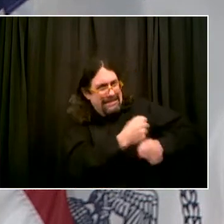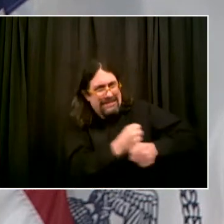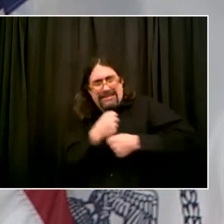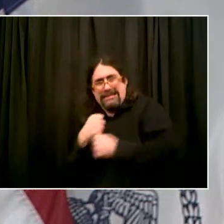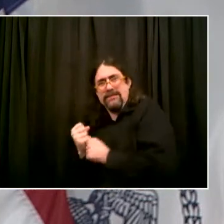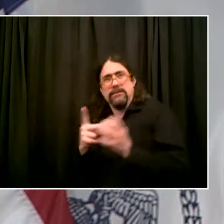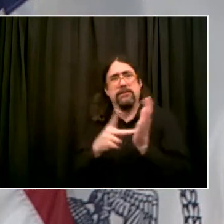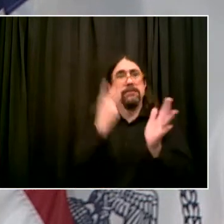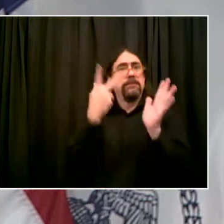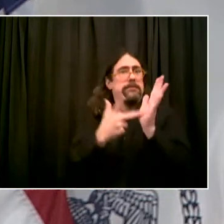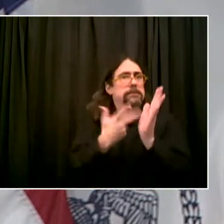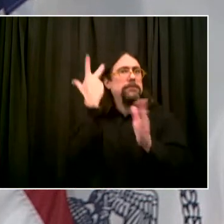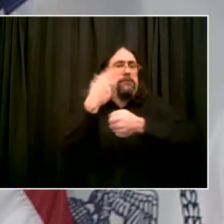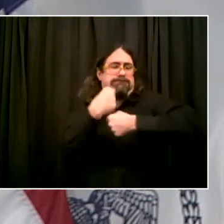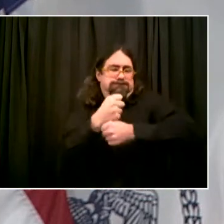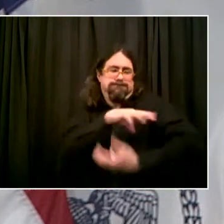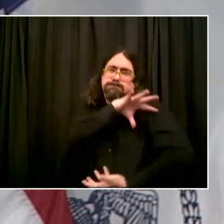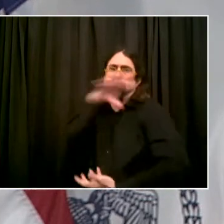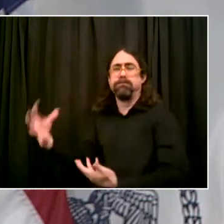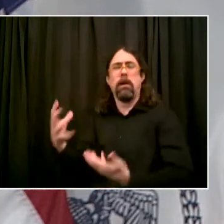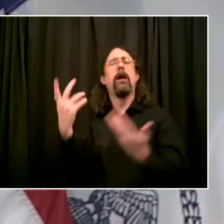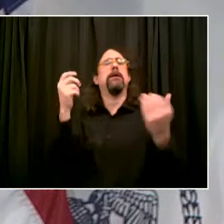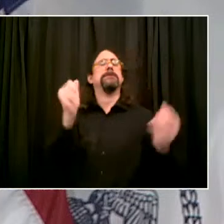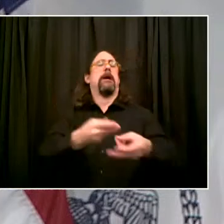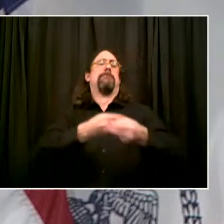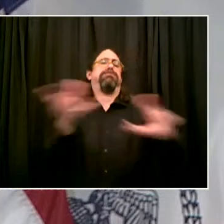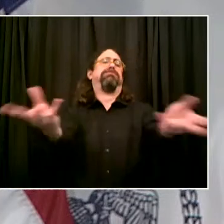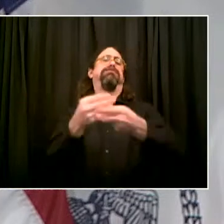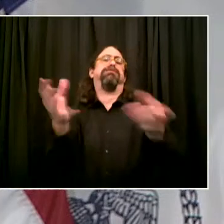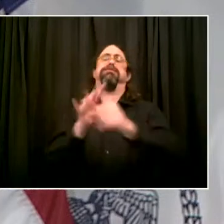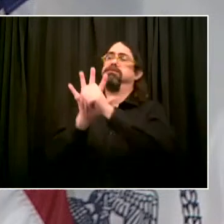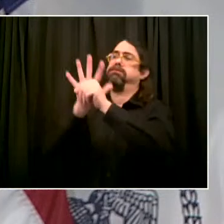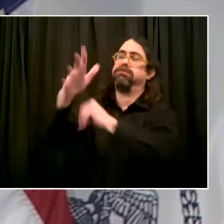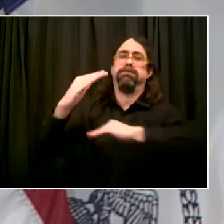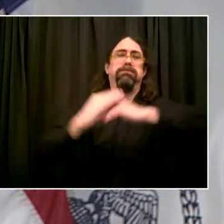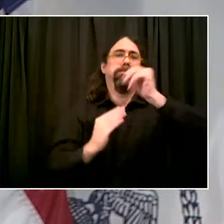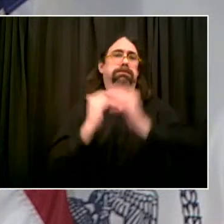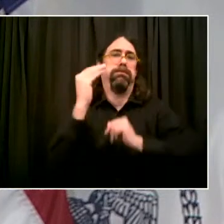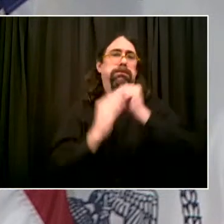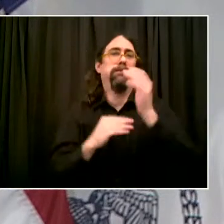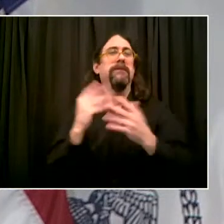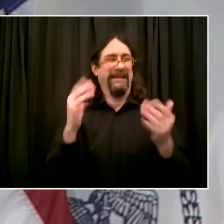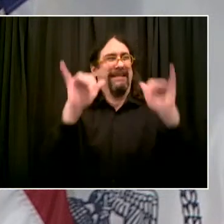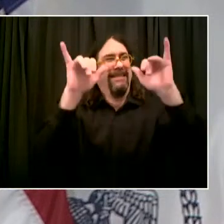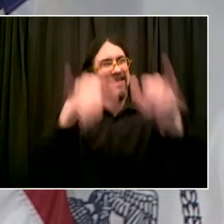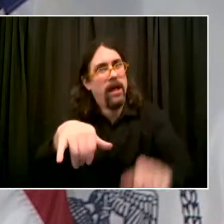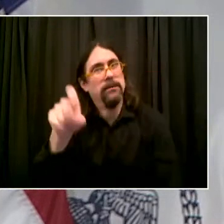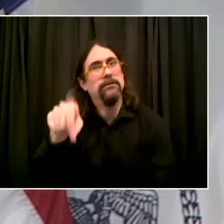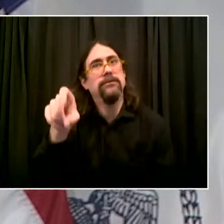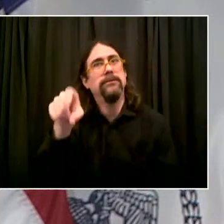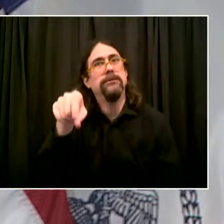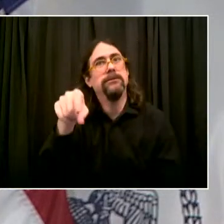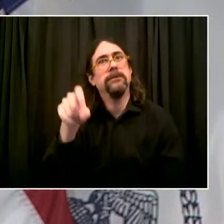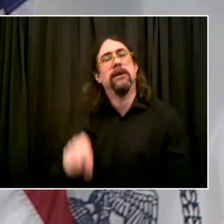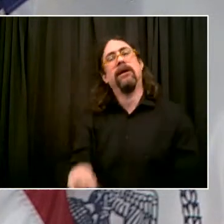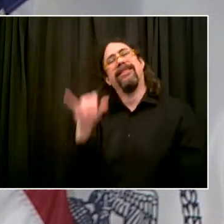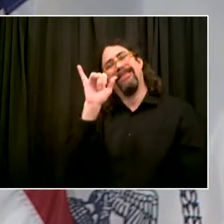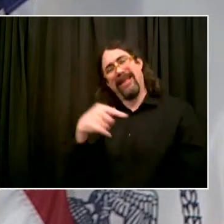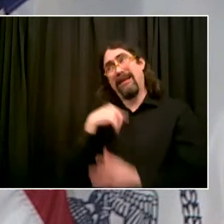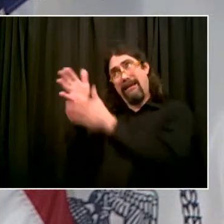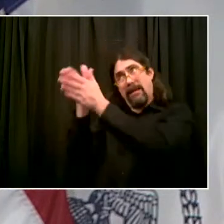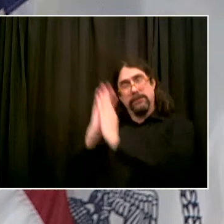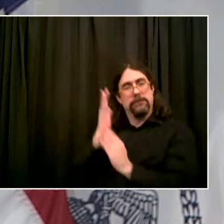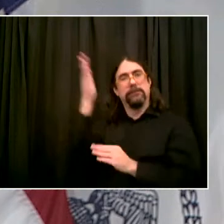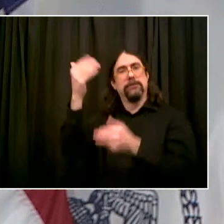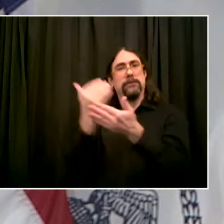of vaccine we have and use it equitably. Now, the good news is our vaccination effort keeps growing